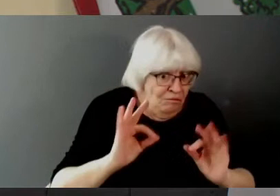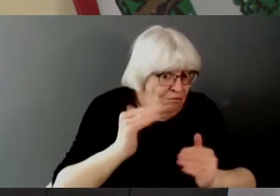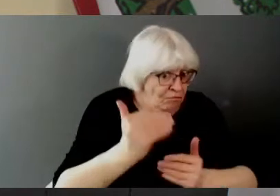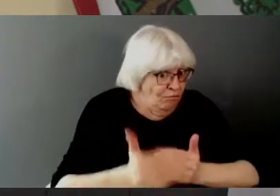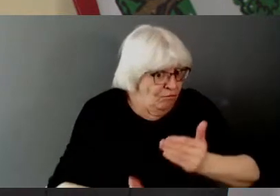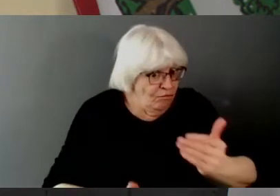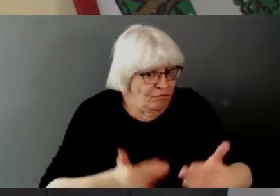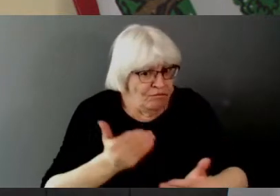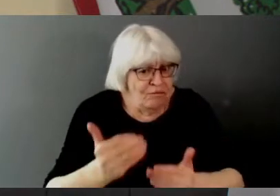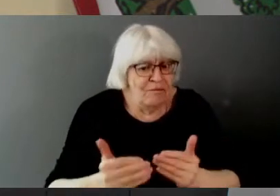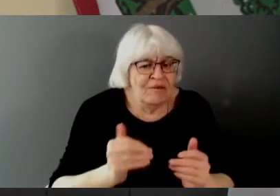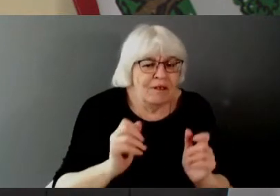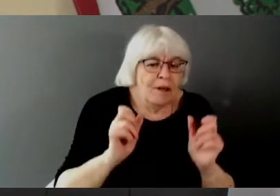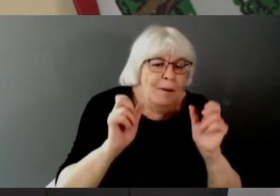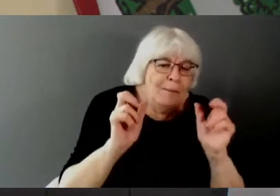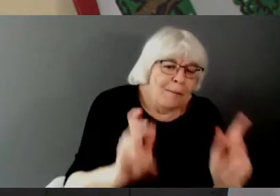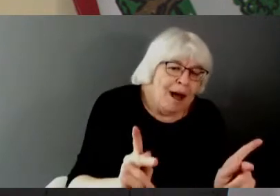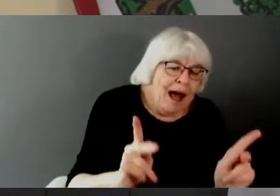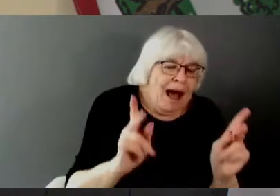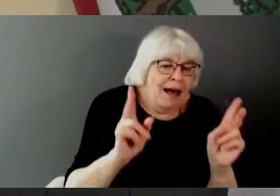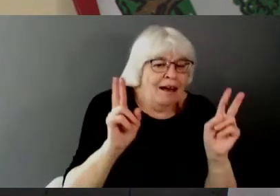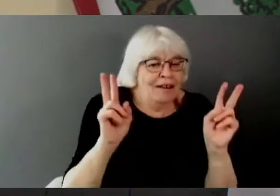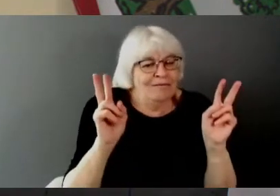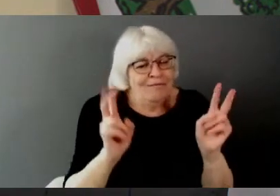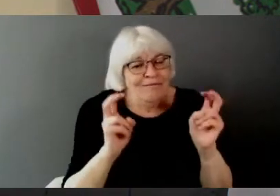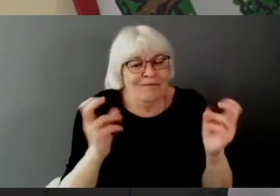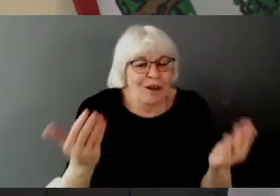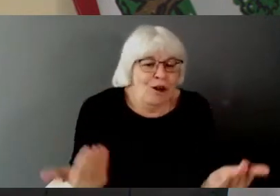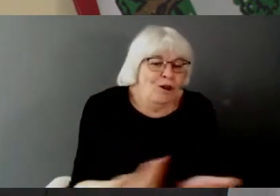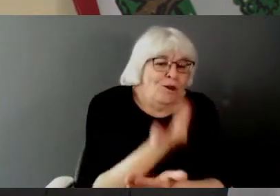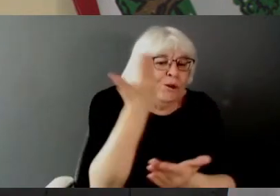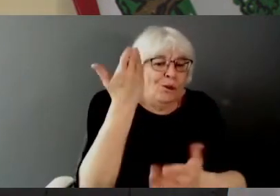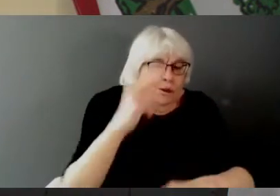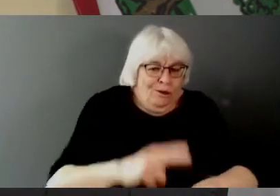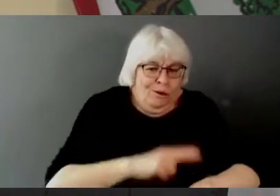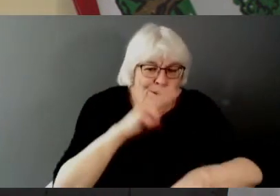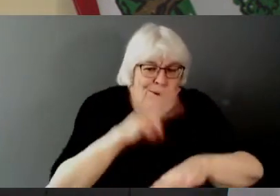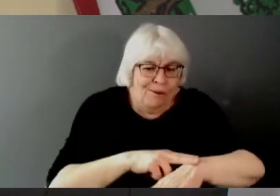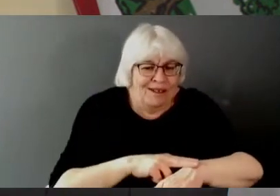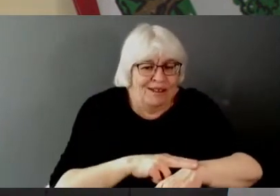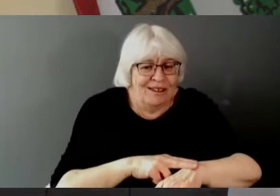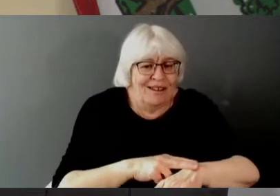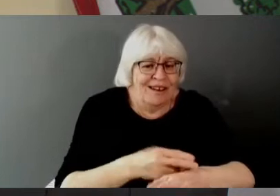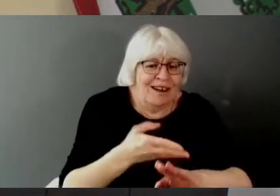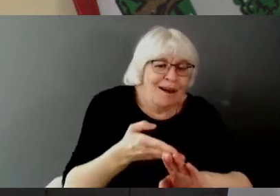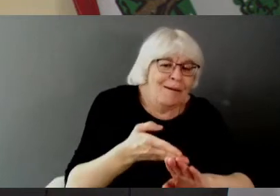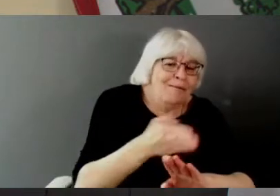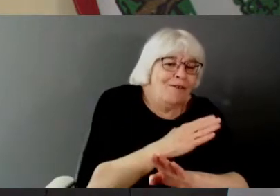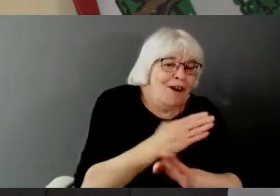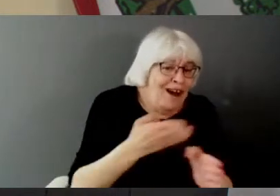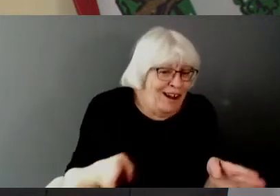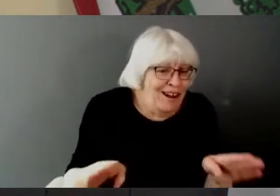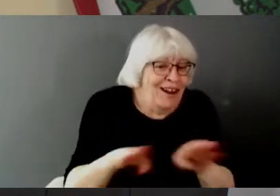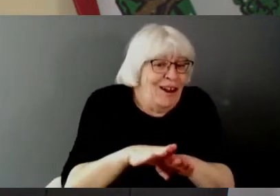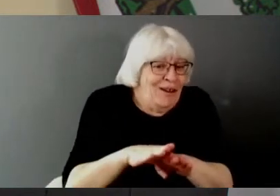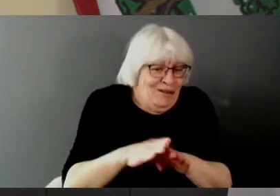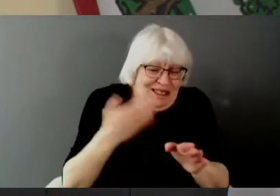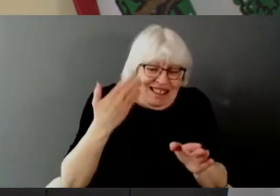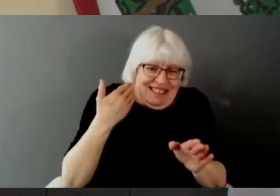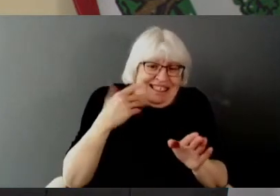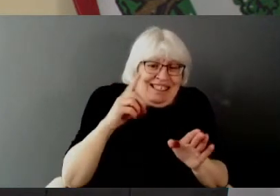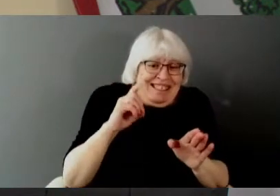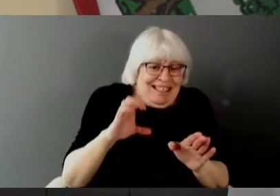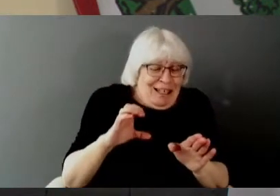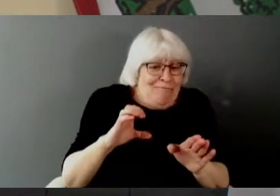has indicated in her notes, what the new normal was pre-circuit breaker here in PEI. I think that the reward